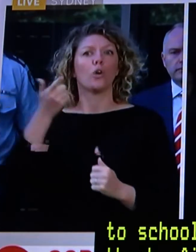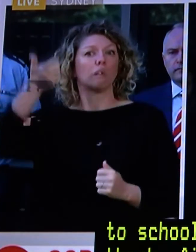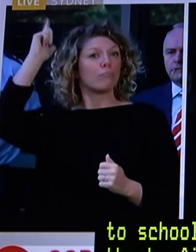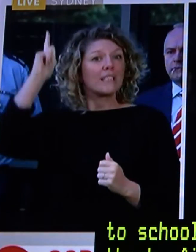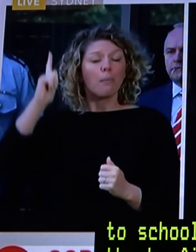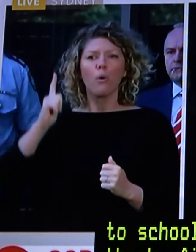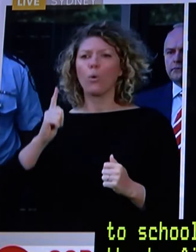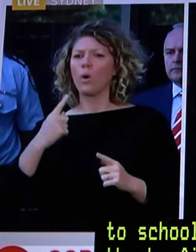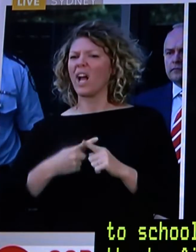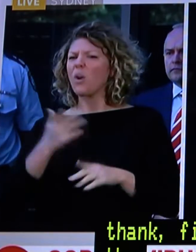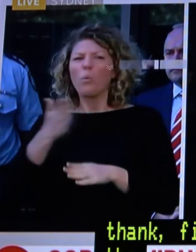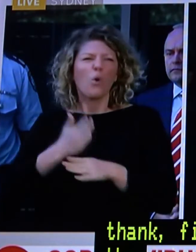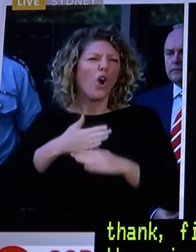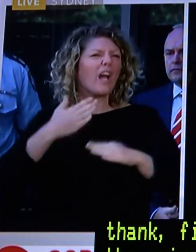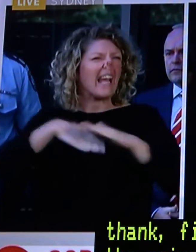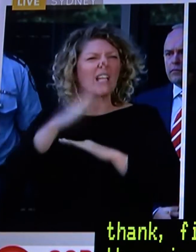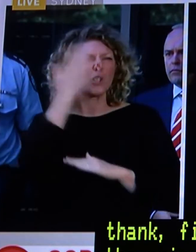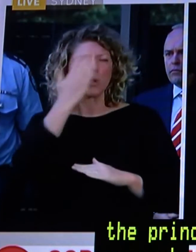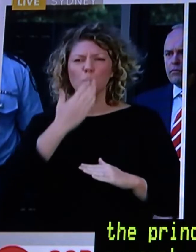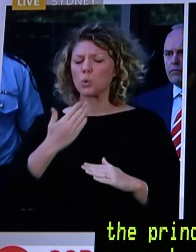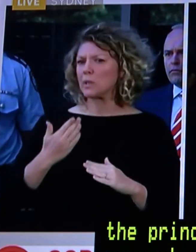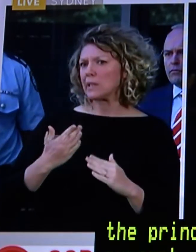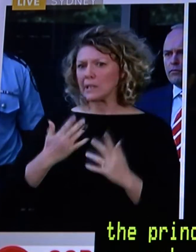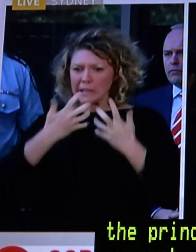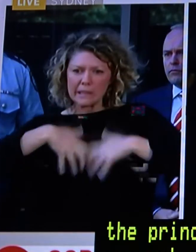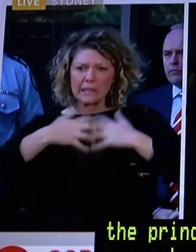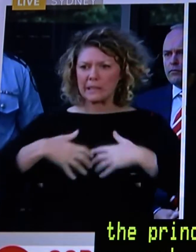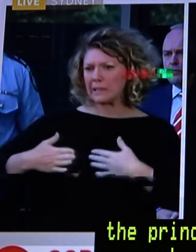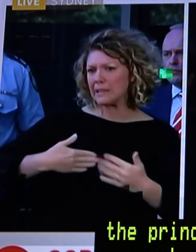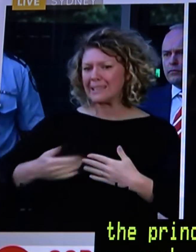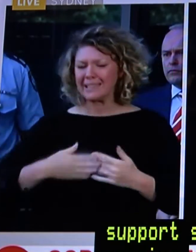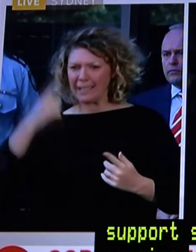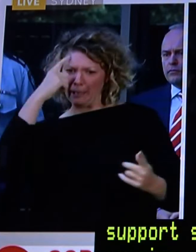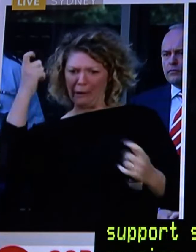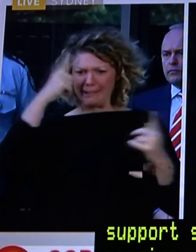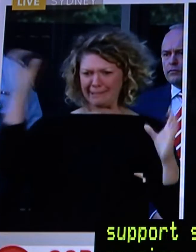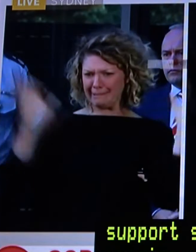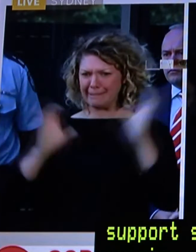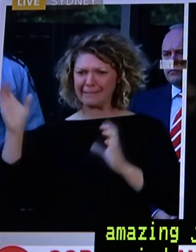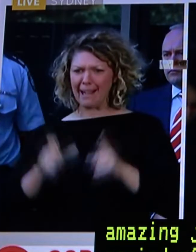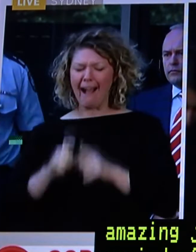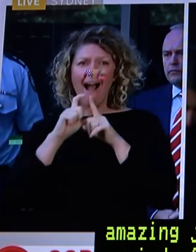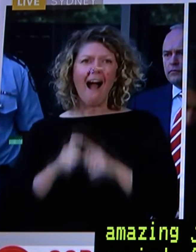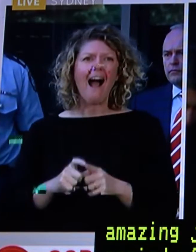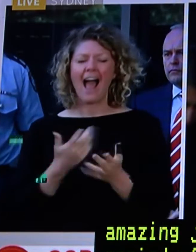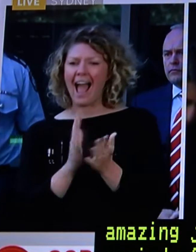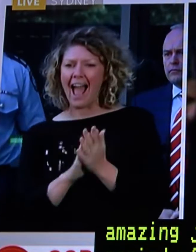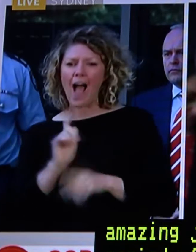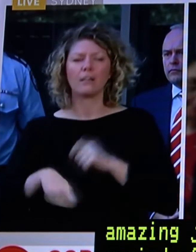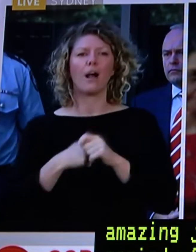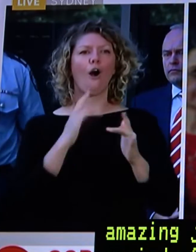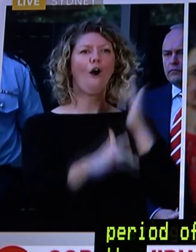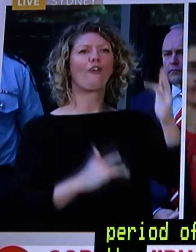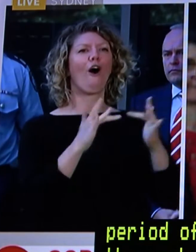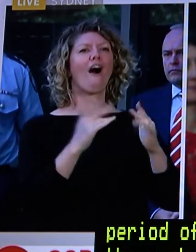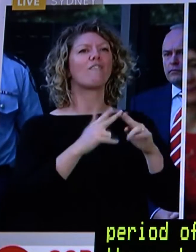support staff who have done an amazing job over a really difficult period of time. Their innovation and the work that they have done to move learning to at